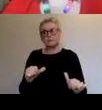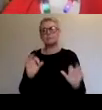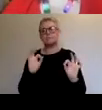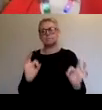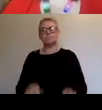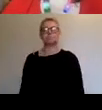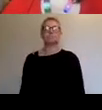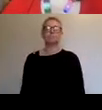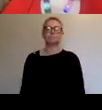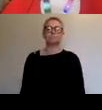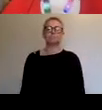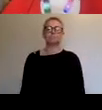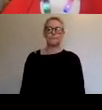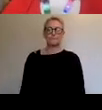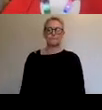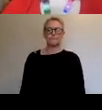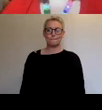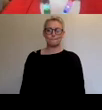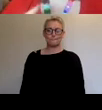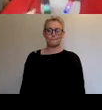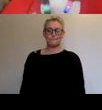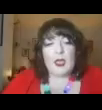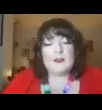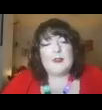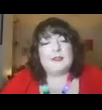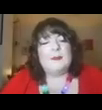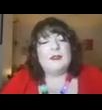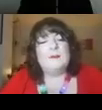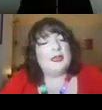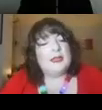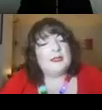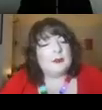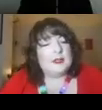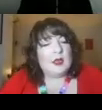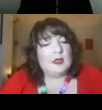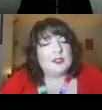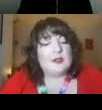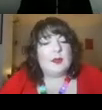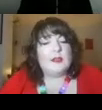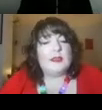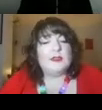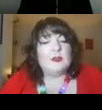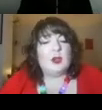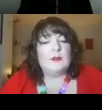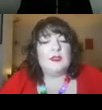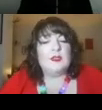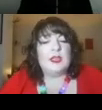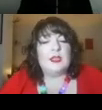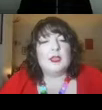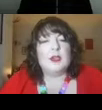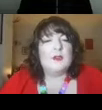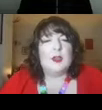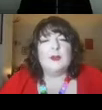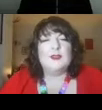and for Twitch. And then this happened a bit later than Bristol Arts Channel, but I think it's still worth mentioning.